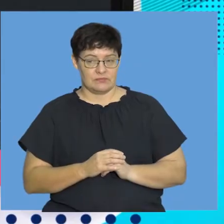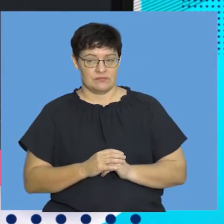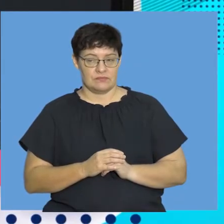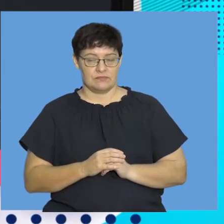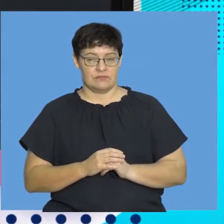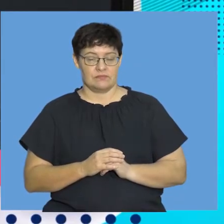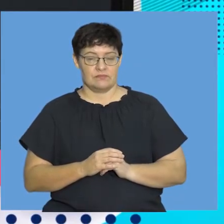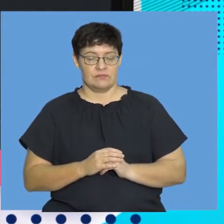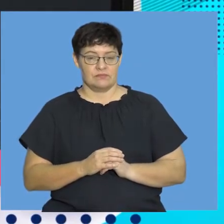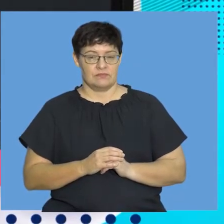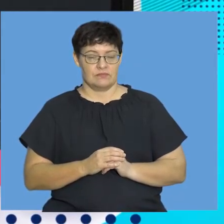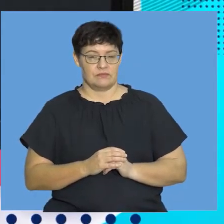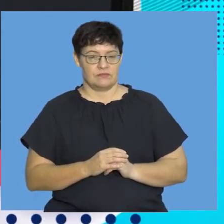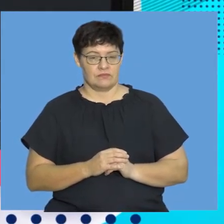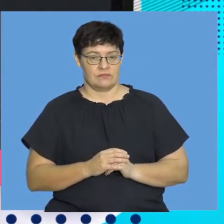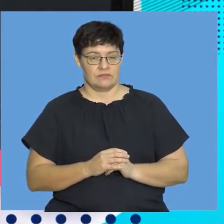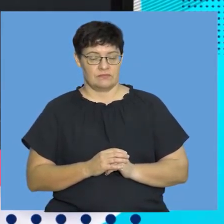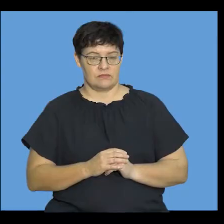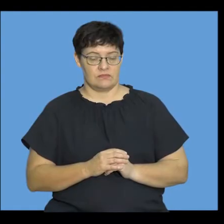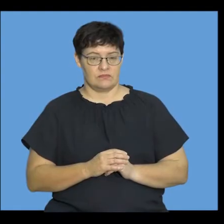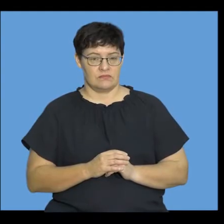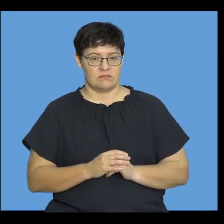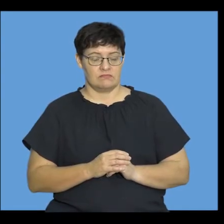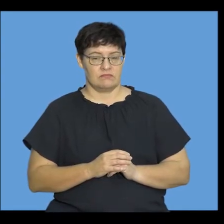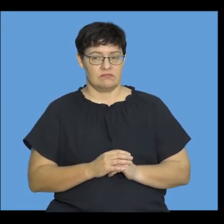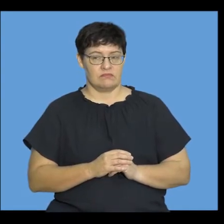flow problems. Right.